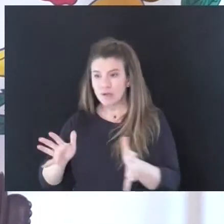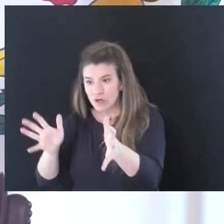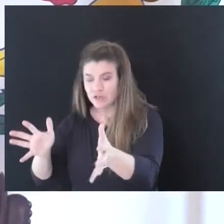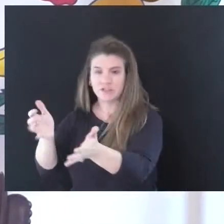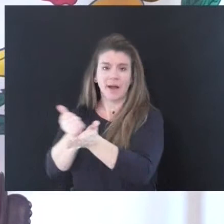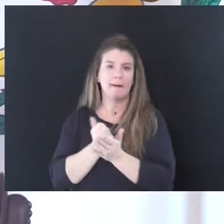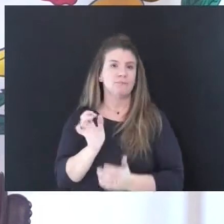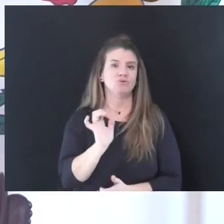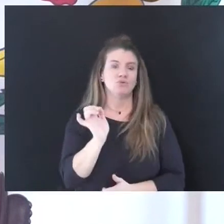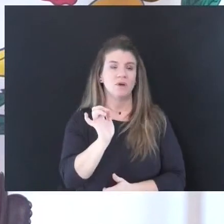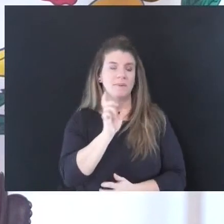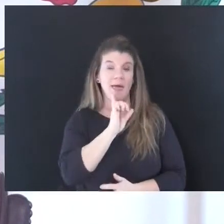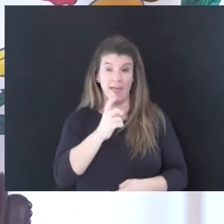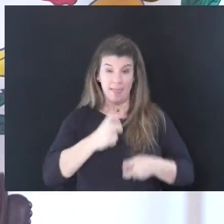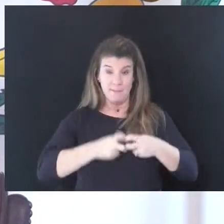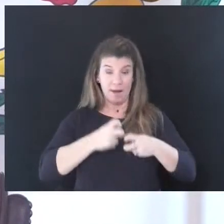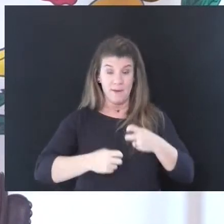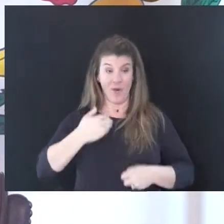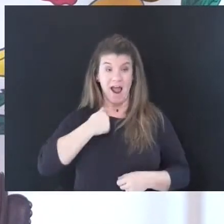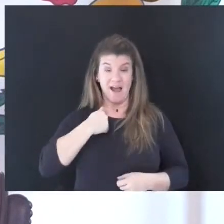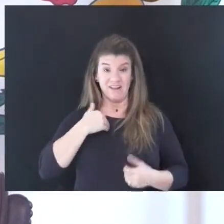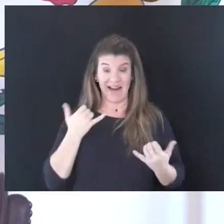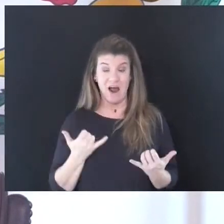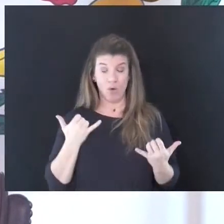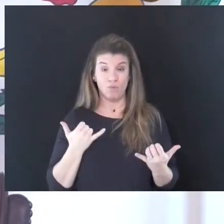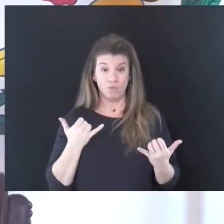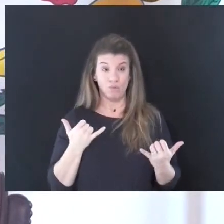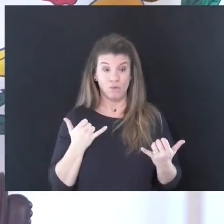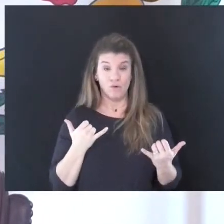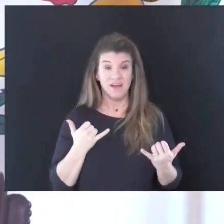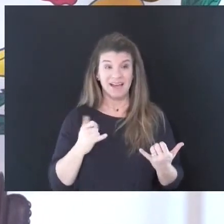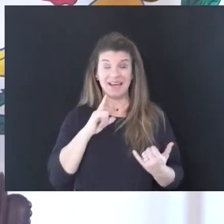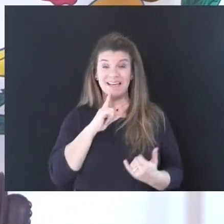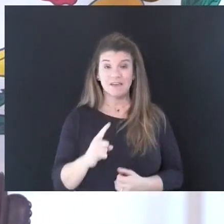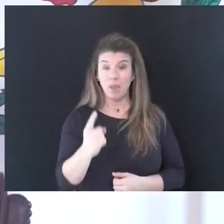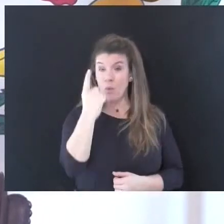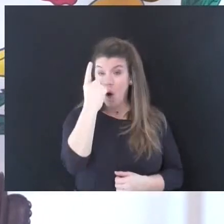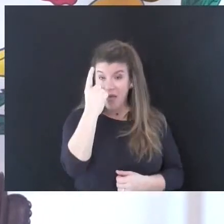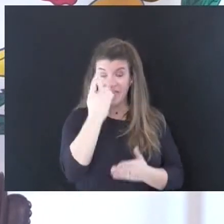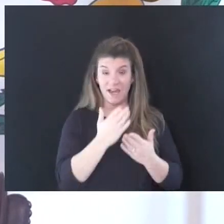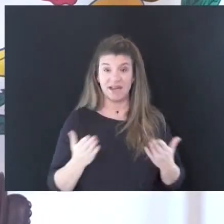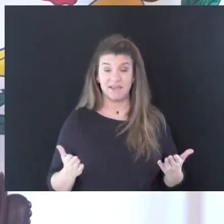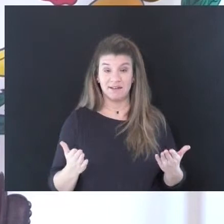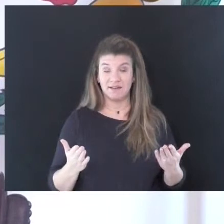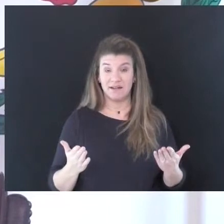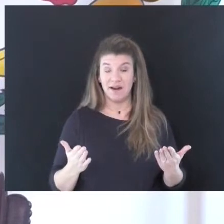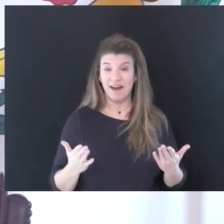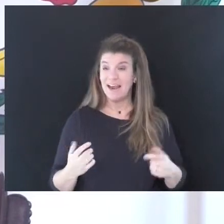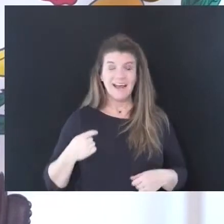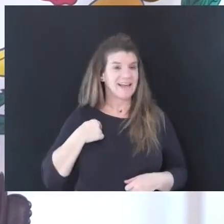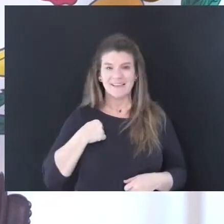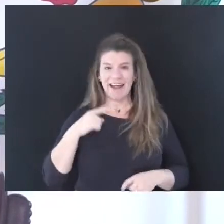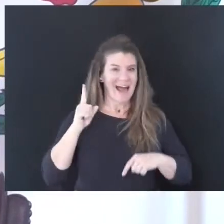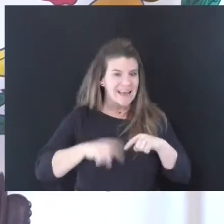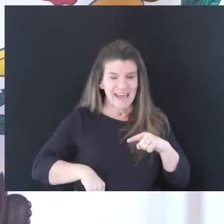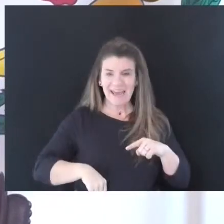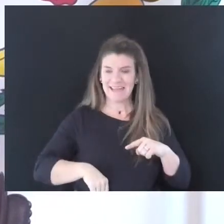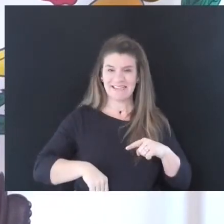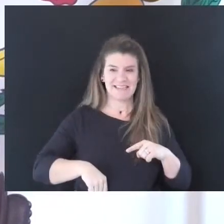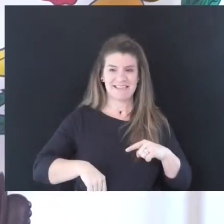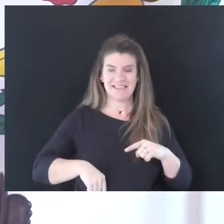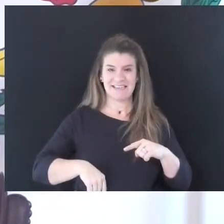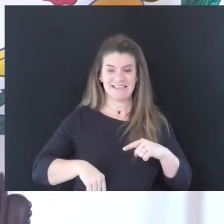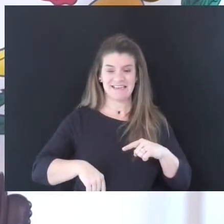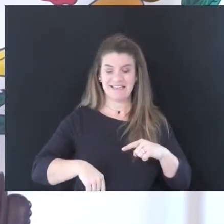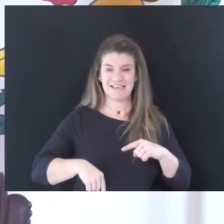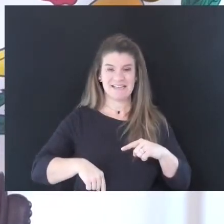But the problem that you got going on right now is the one thing that I cannot get in